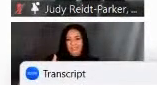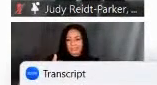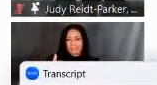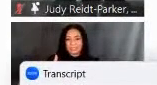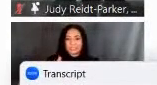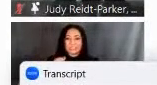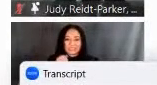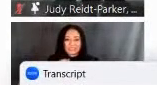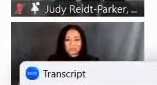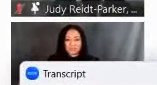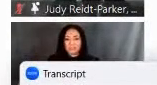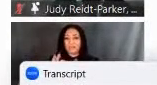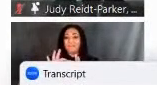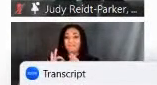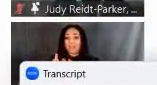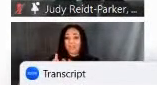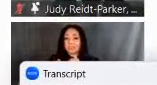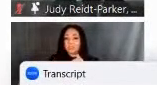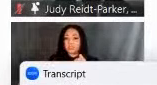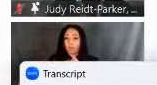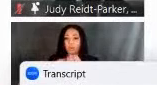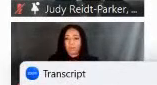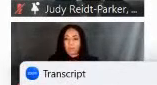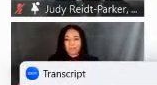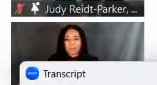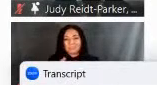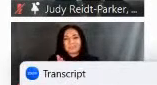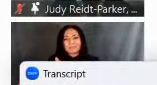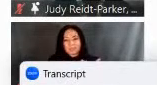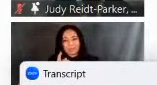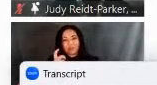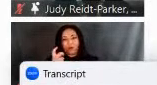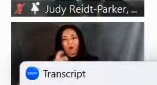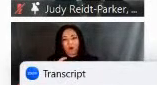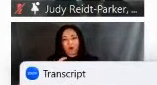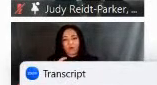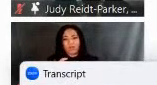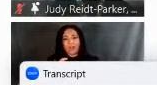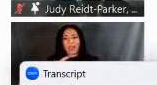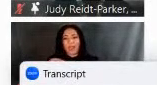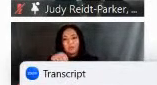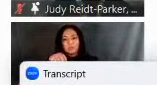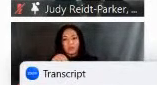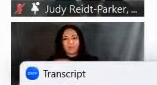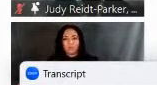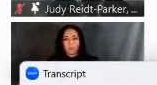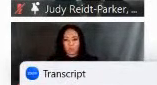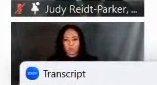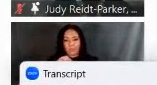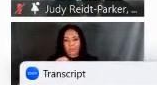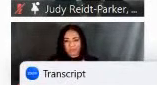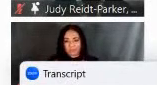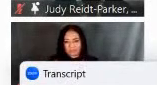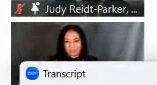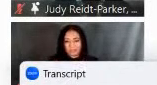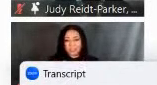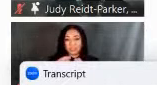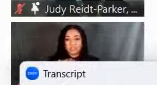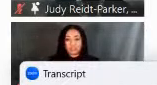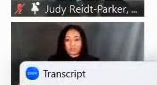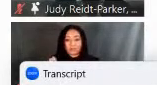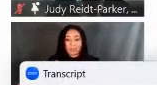plans can be difficult to navigate for children outside of local education agencies. Children can be referred for